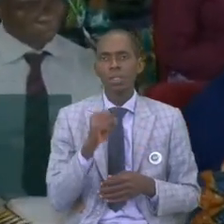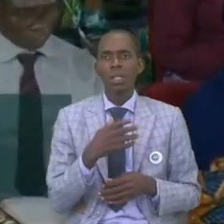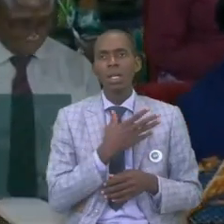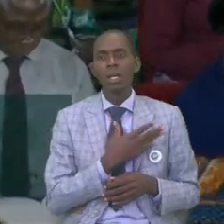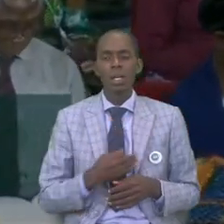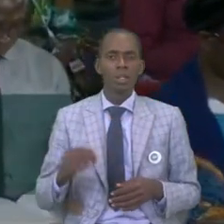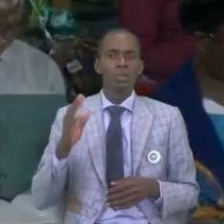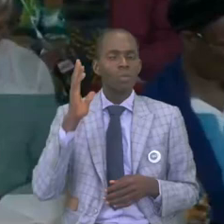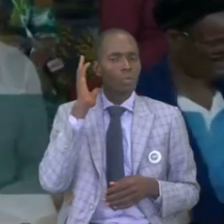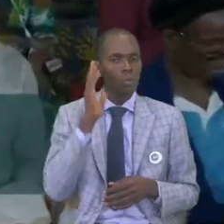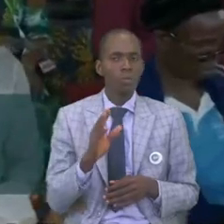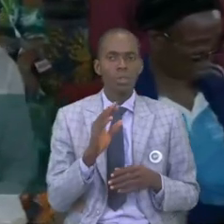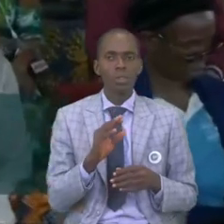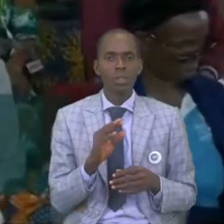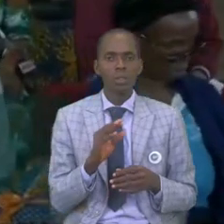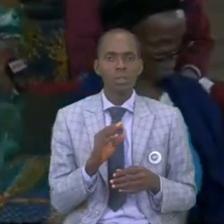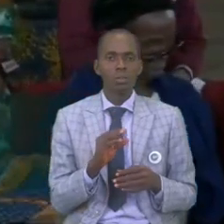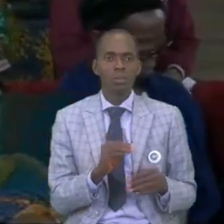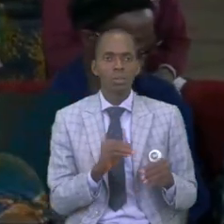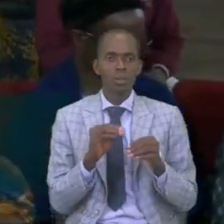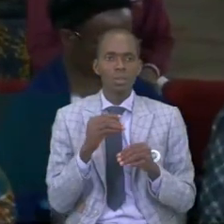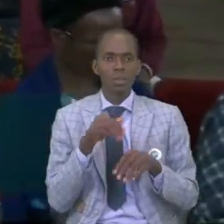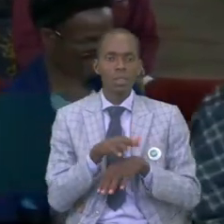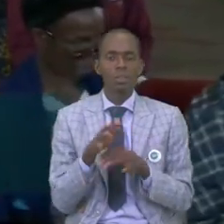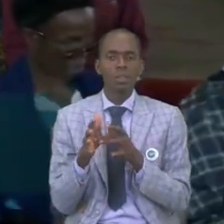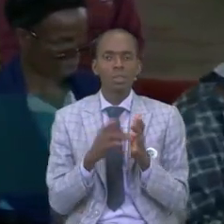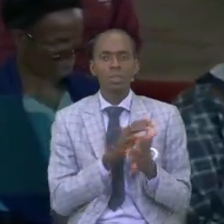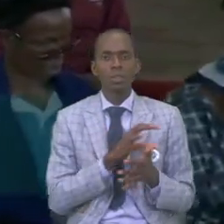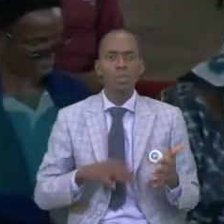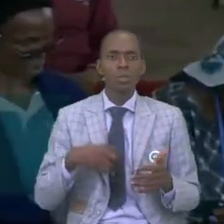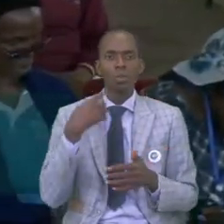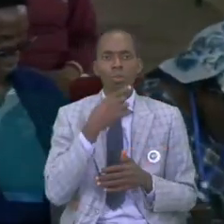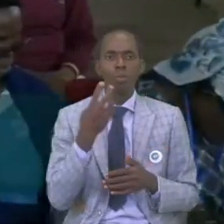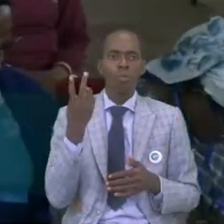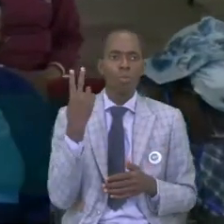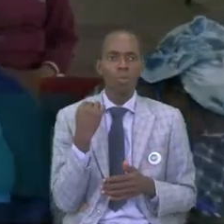send Jesus Christ, who before was preached unto you.